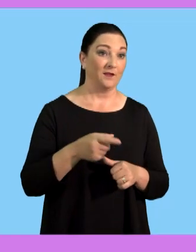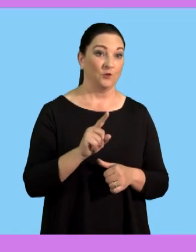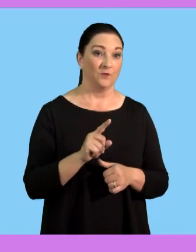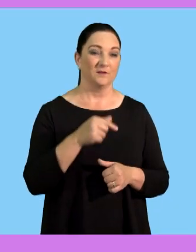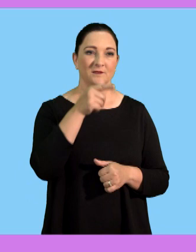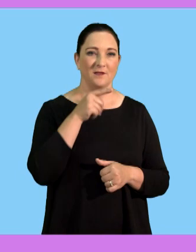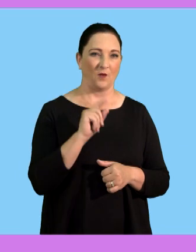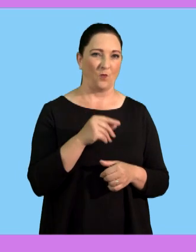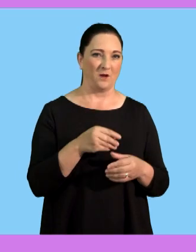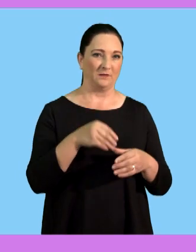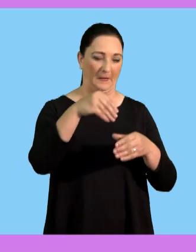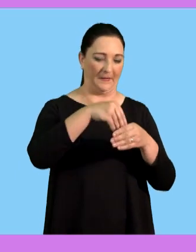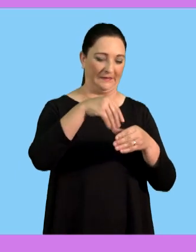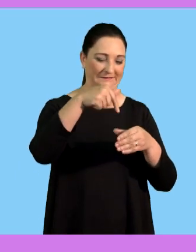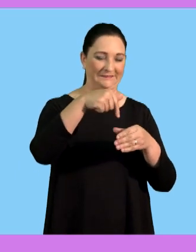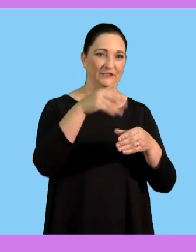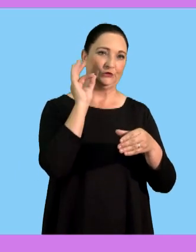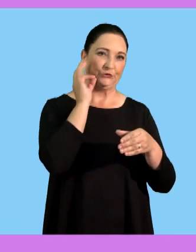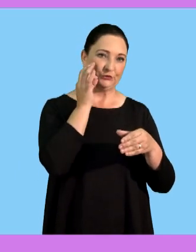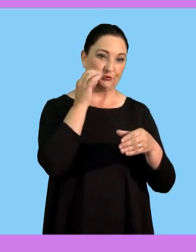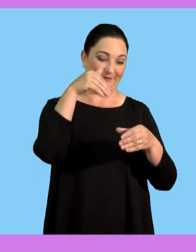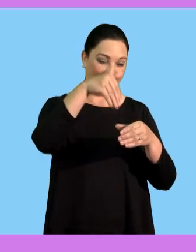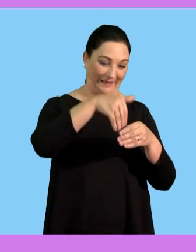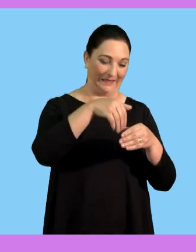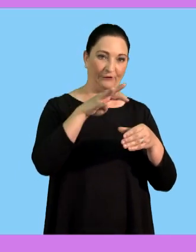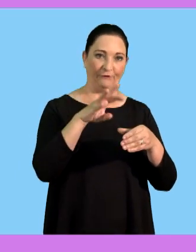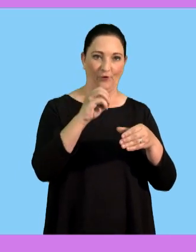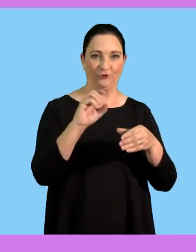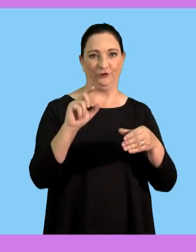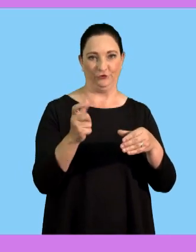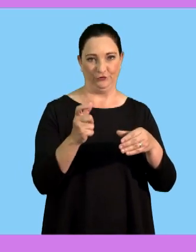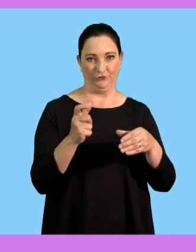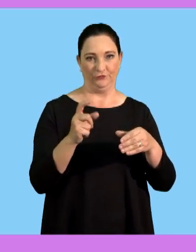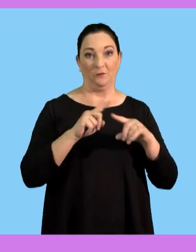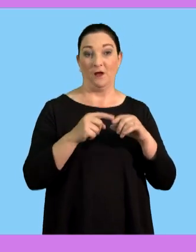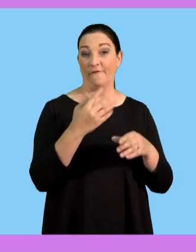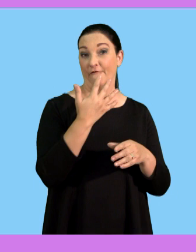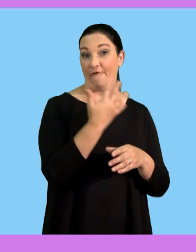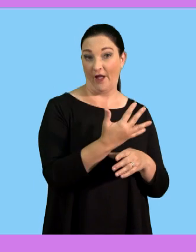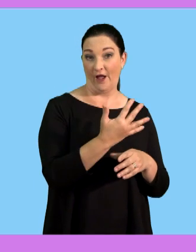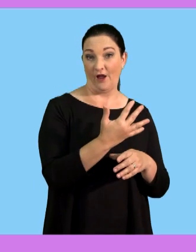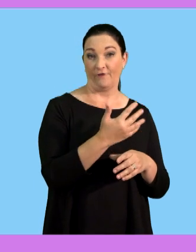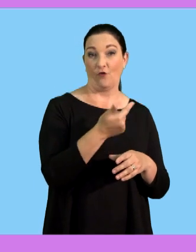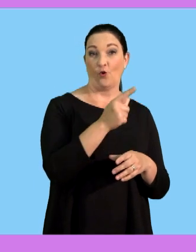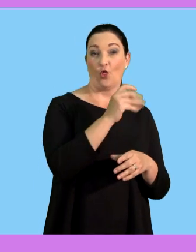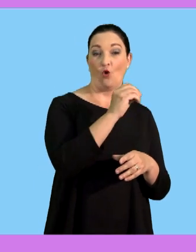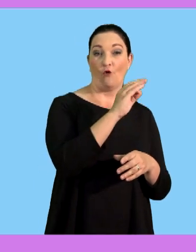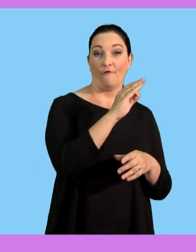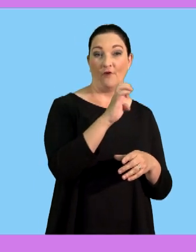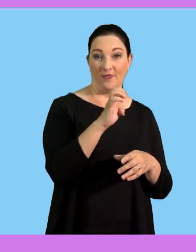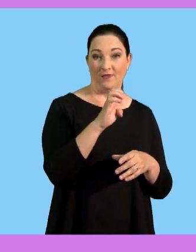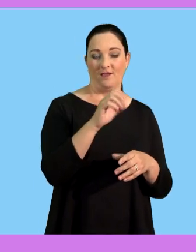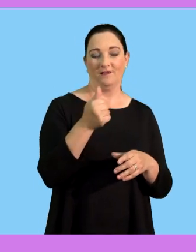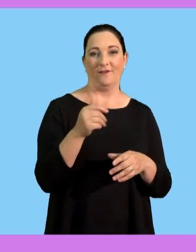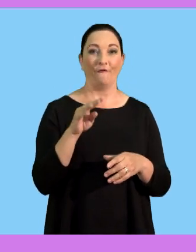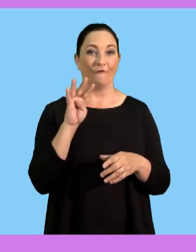a packet of sweet contains 40 chocolates, right? There are 5 with toffee, 4 with